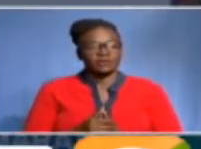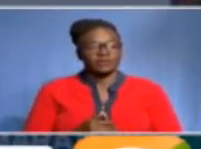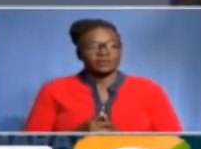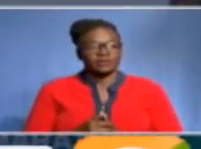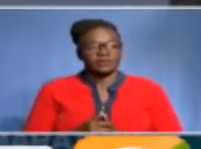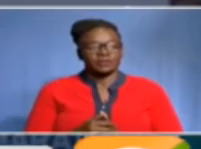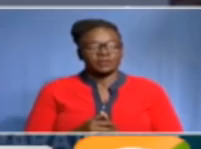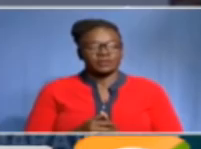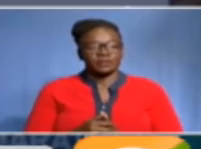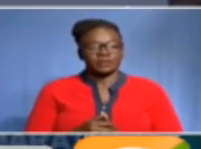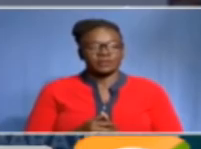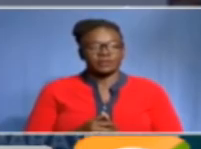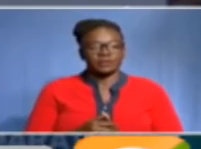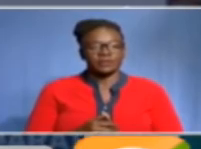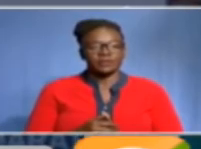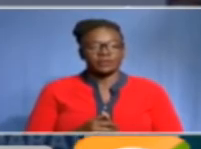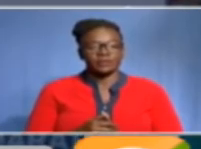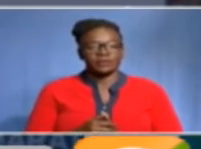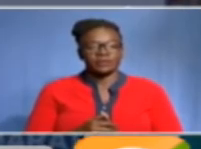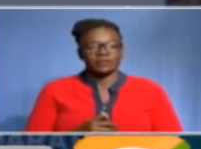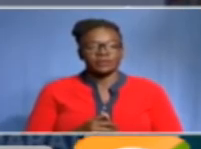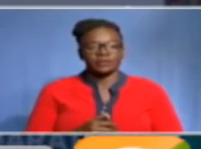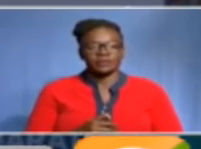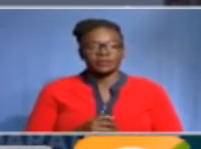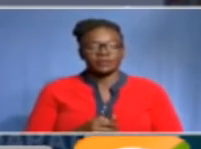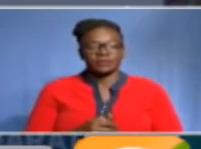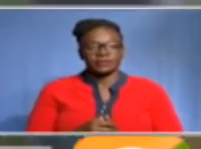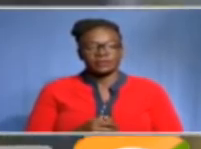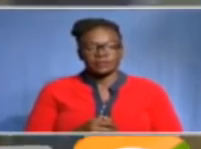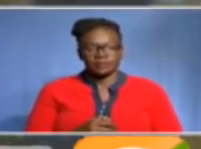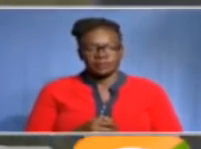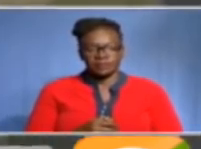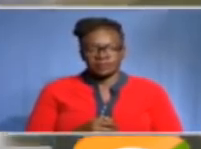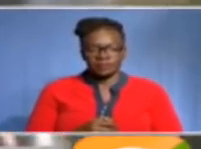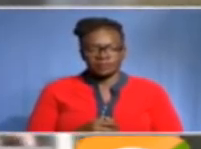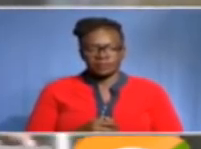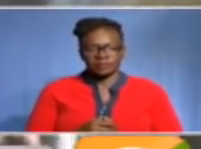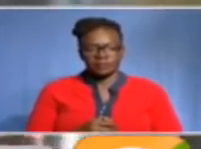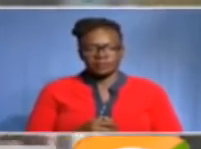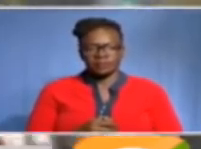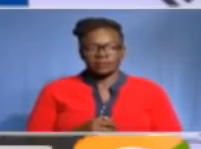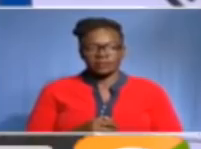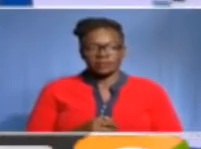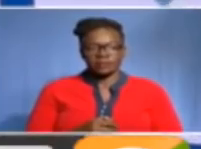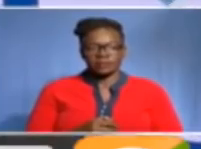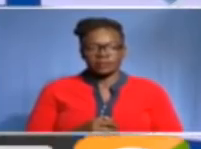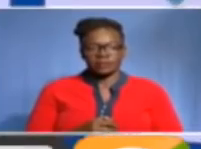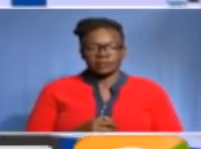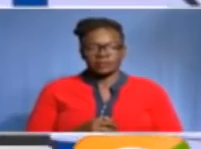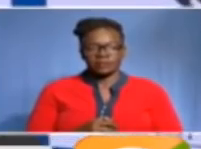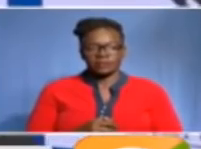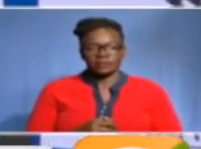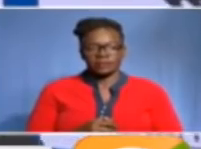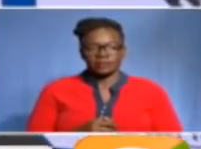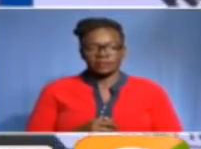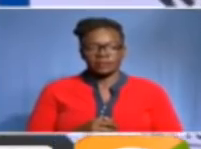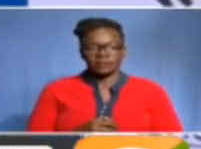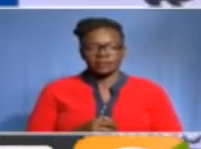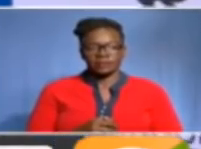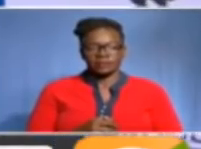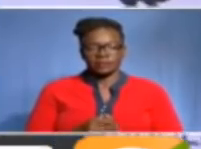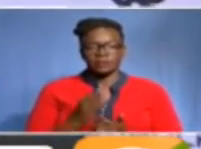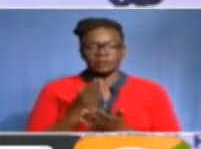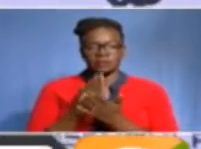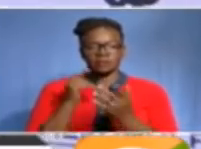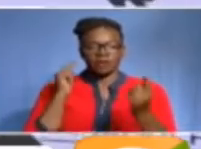smashed the course record just outside 2:18 as she dawdles over the line. My target was to break